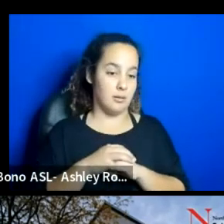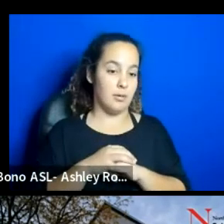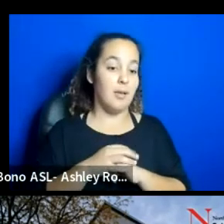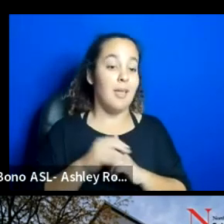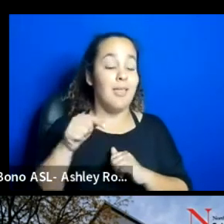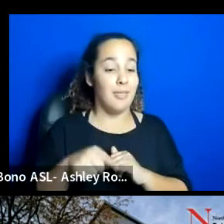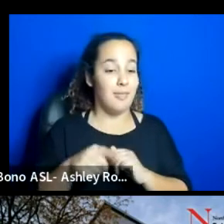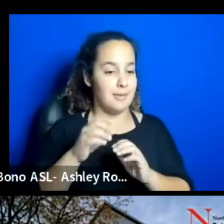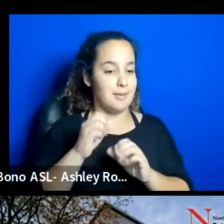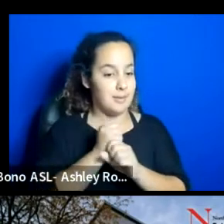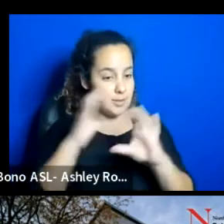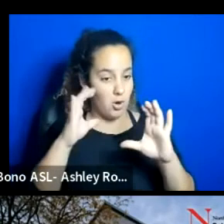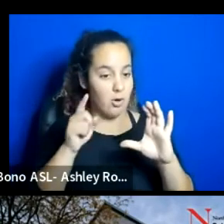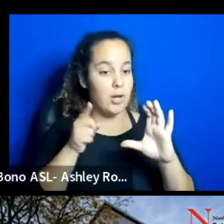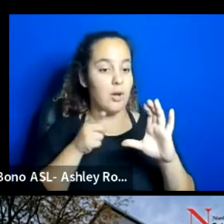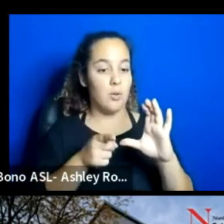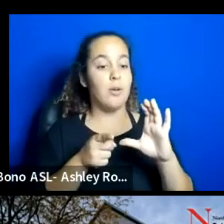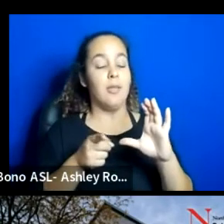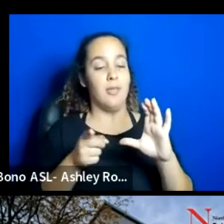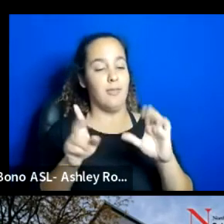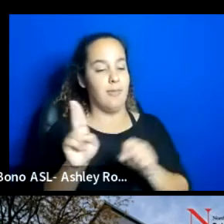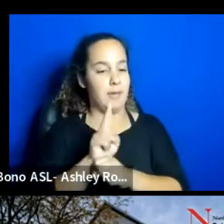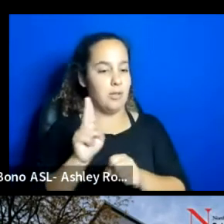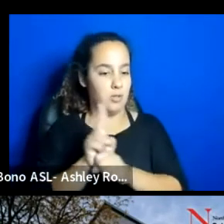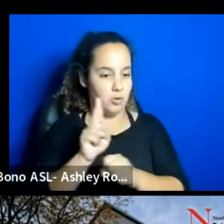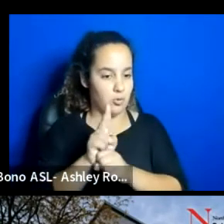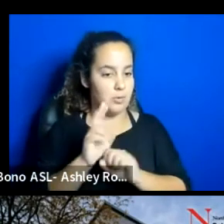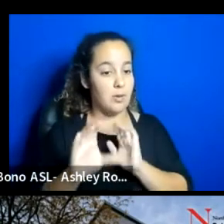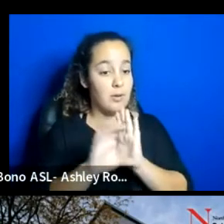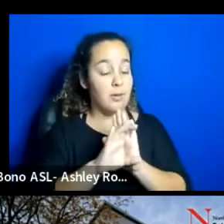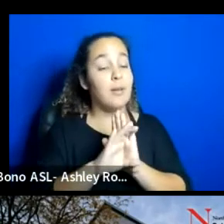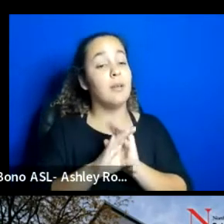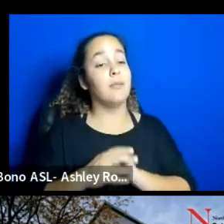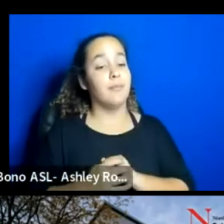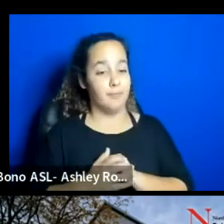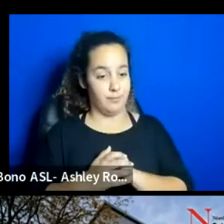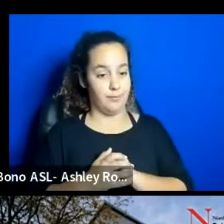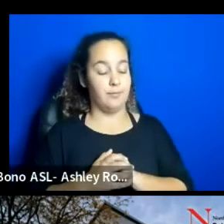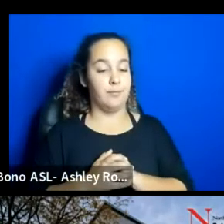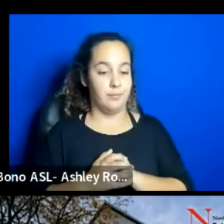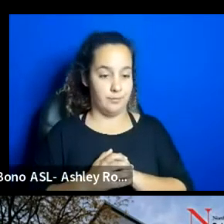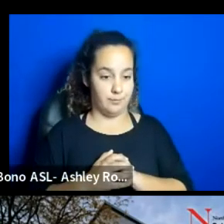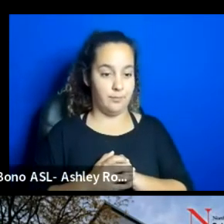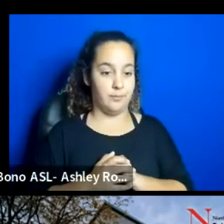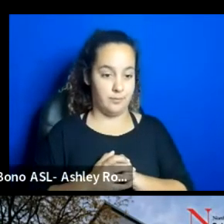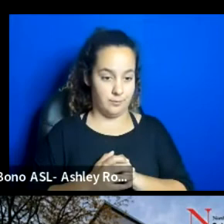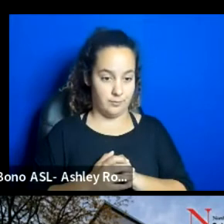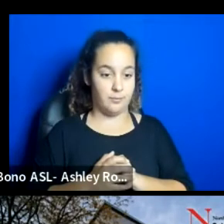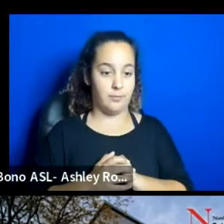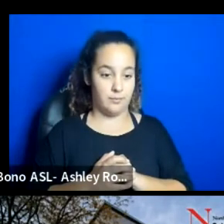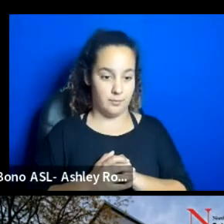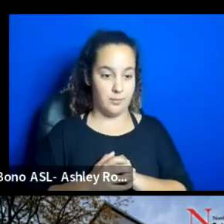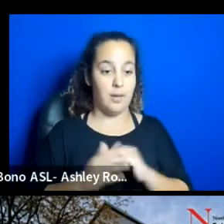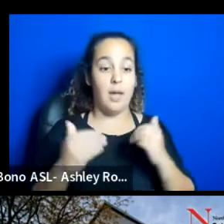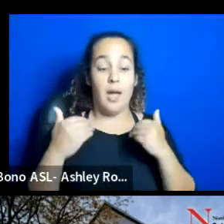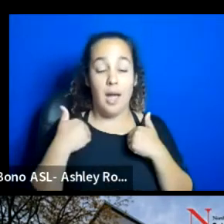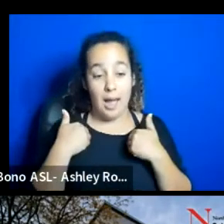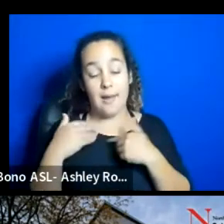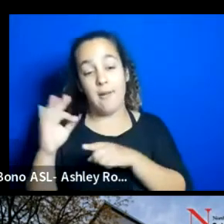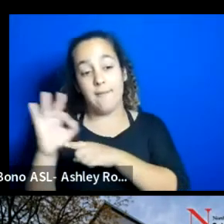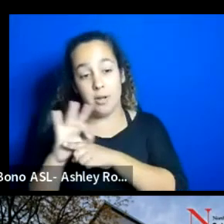law emerged as a device in a specific horizon that has both a functional and a